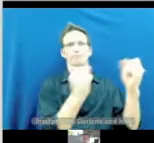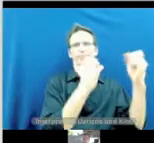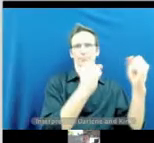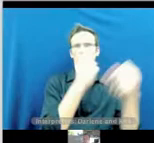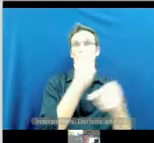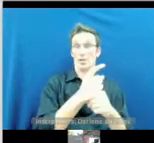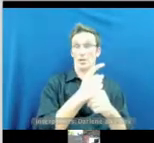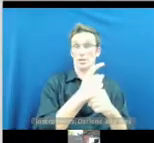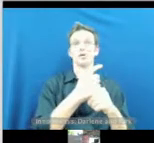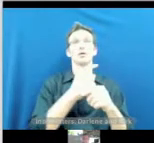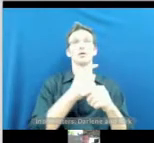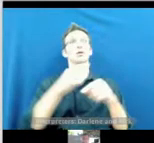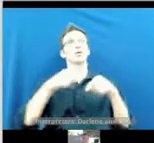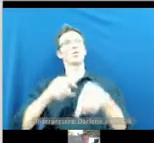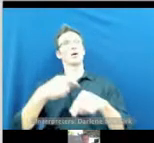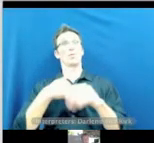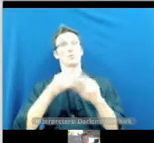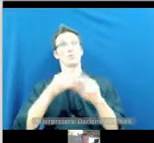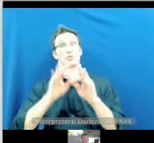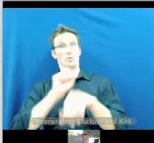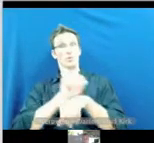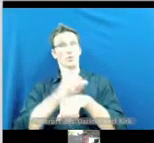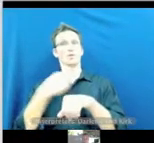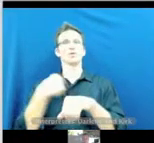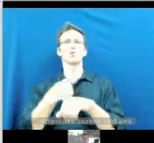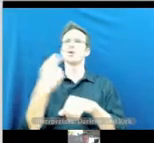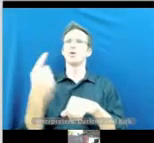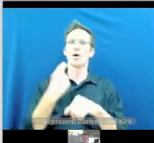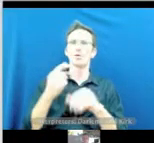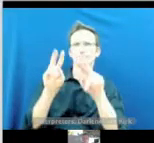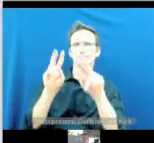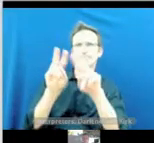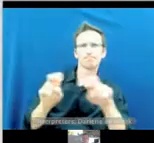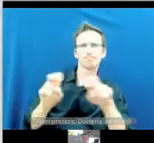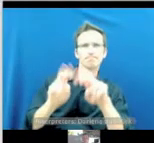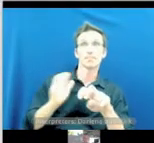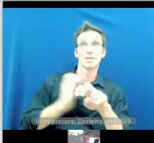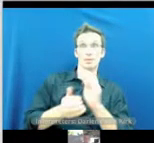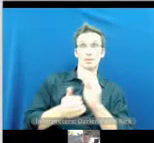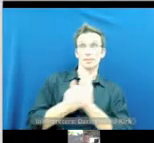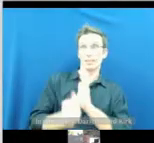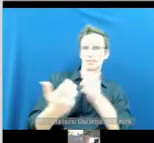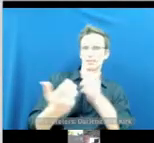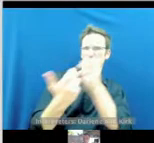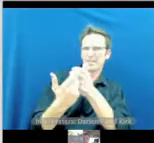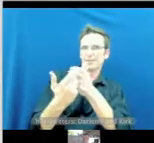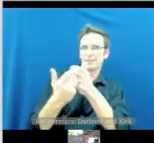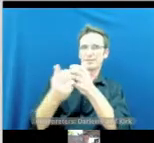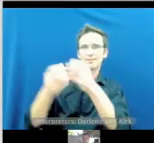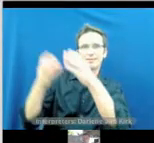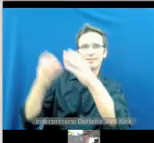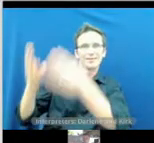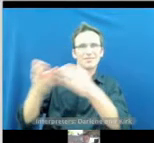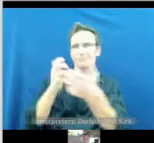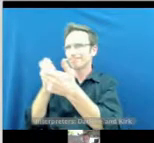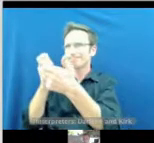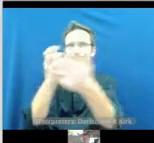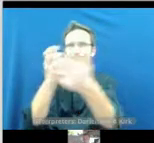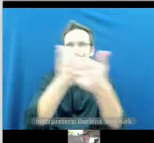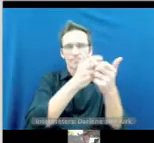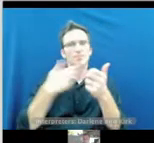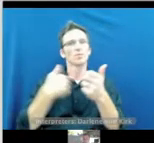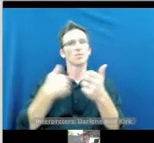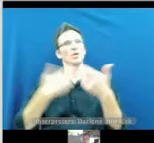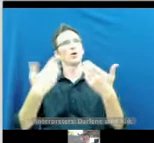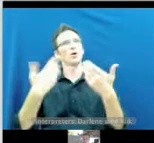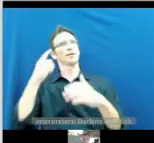skills to observe and adapt our language skills to meet the needs of the individual. So we are already working across a spectrum in terms